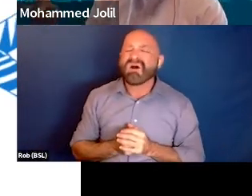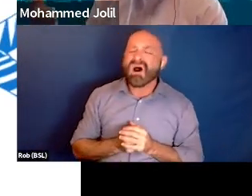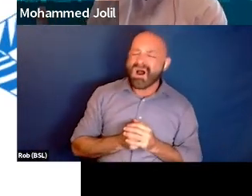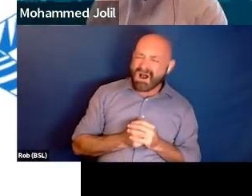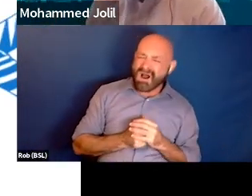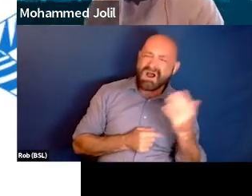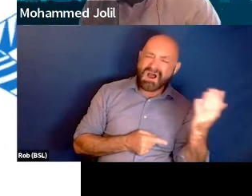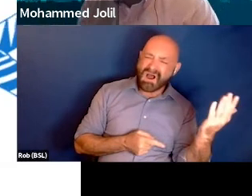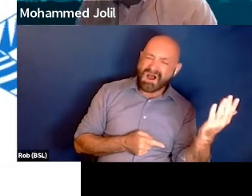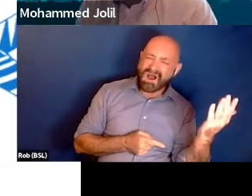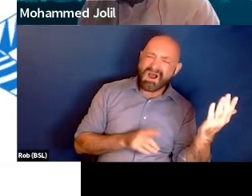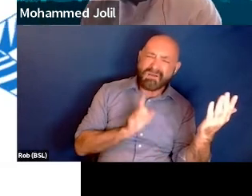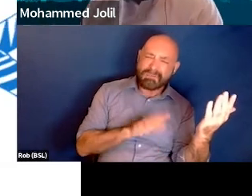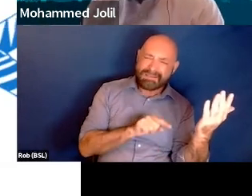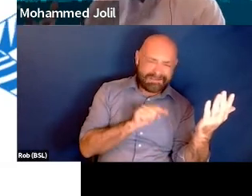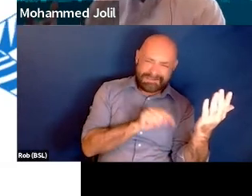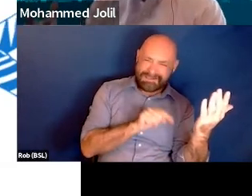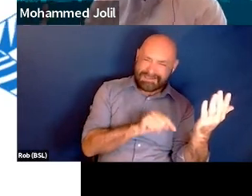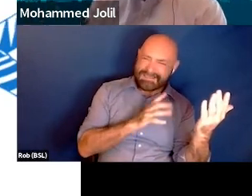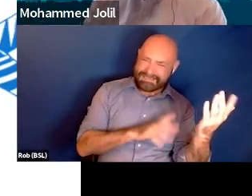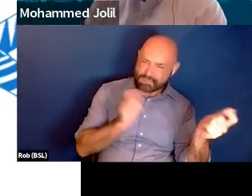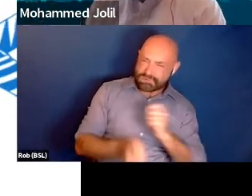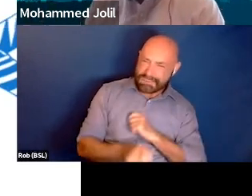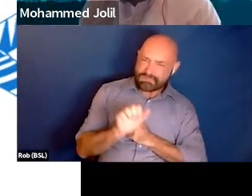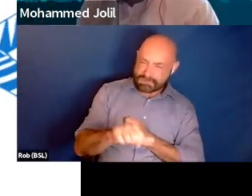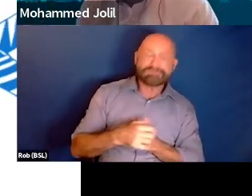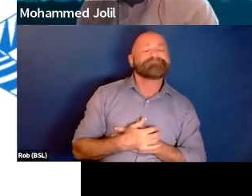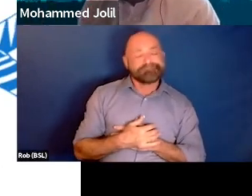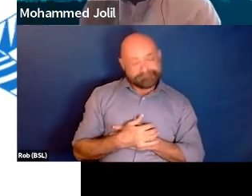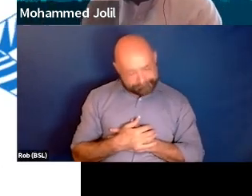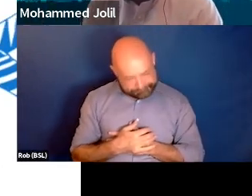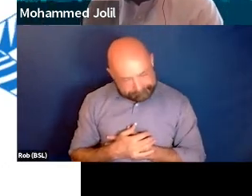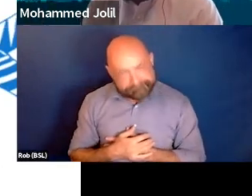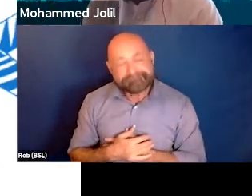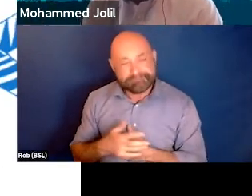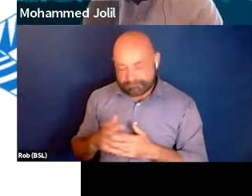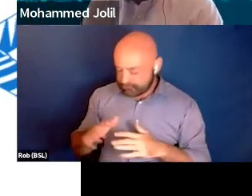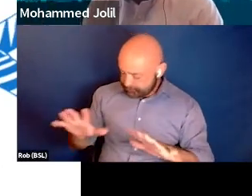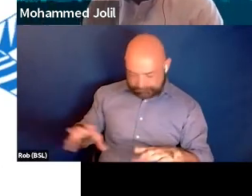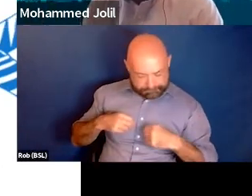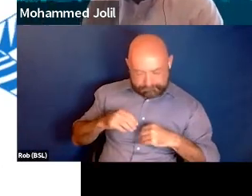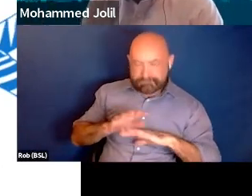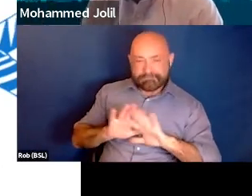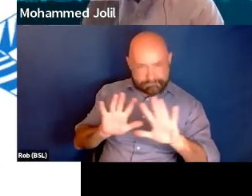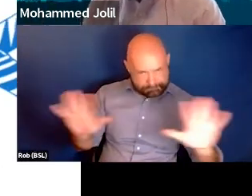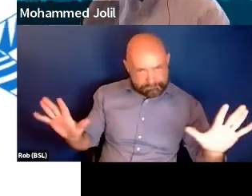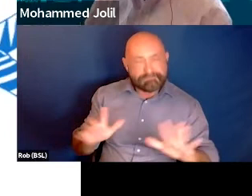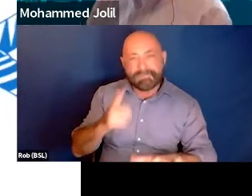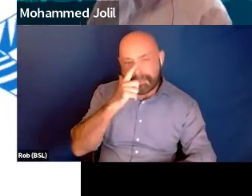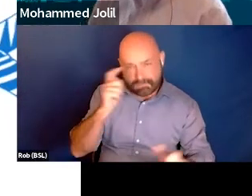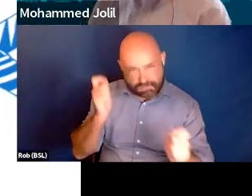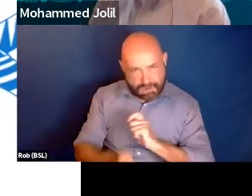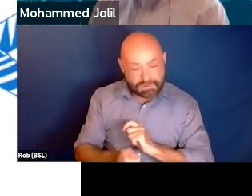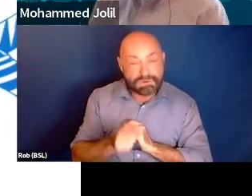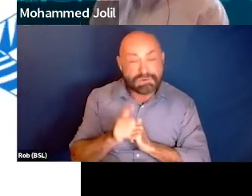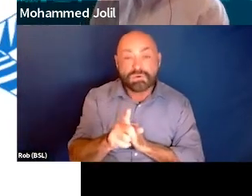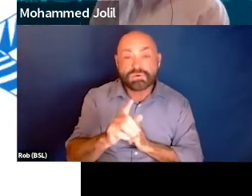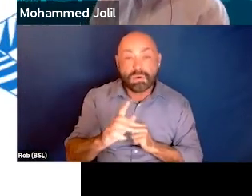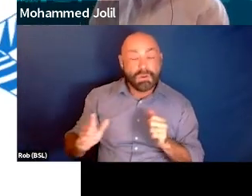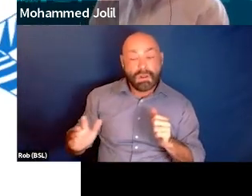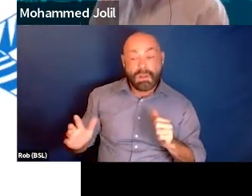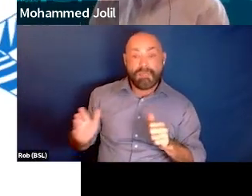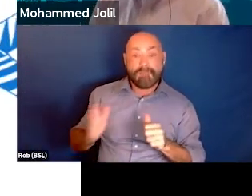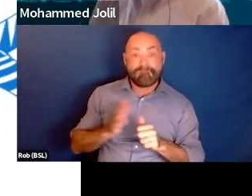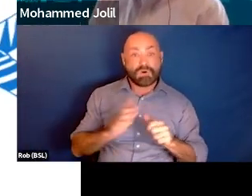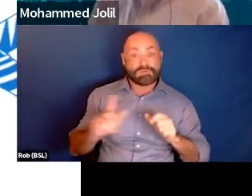needed a change in that, and we took that on. So straight away, what we realized that the initial session where we thought that